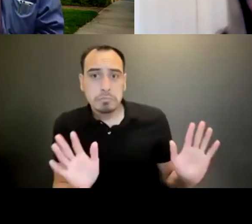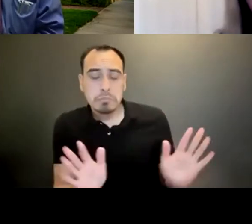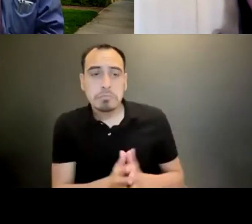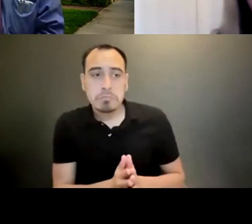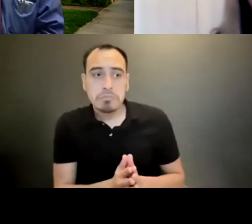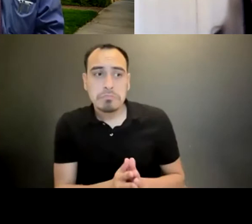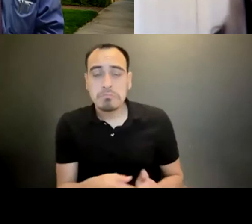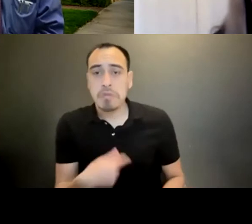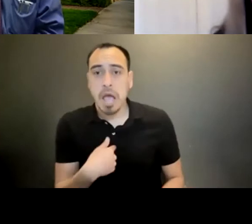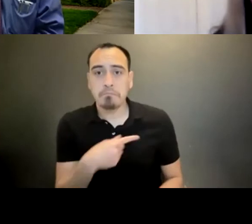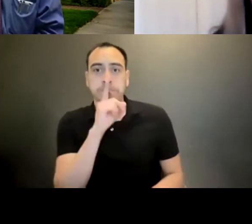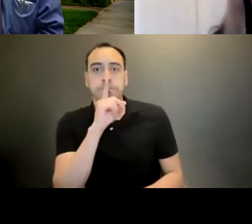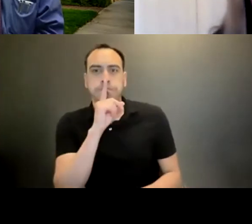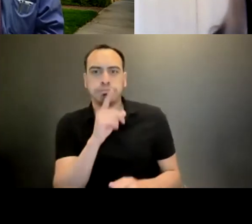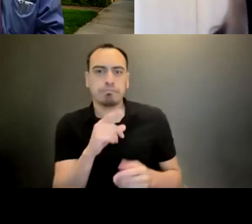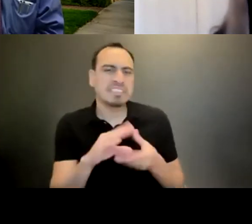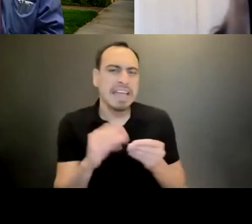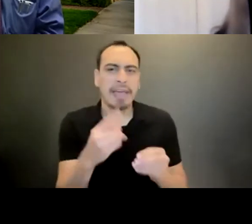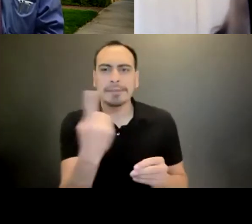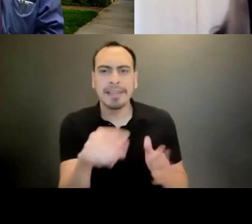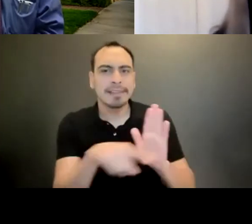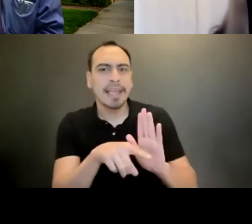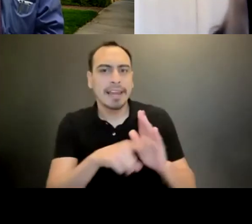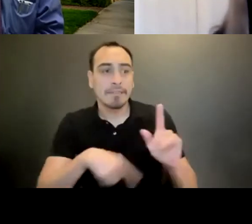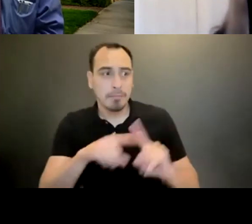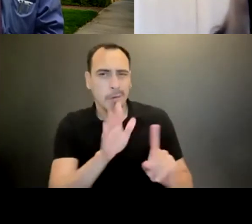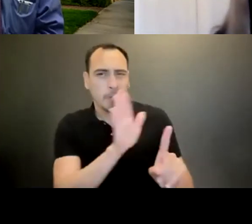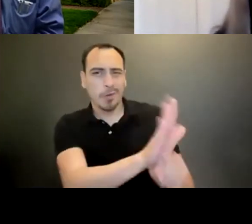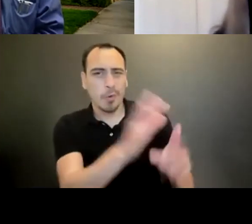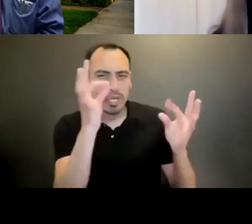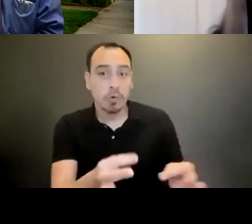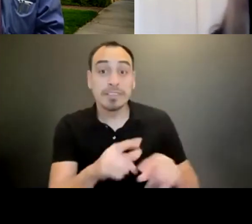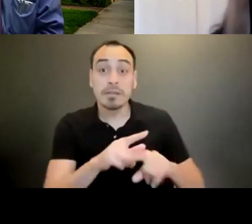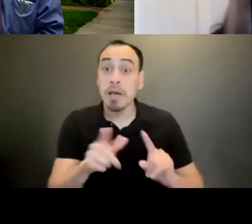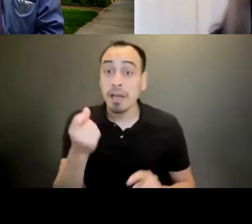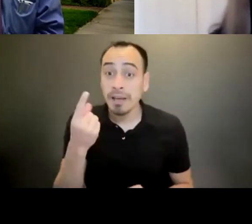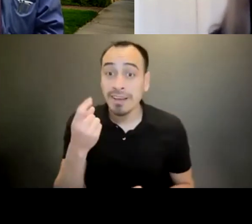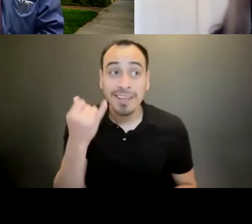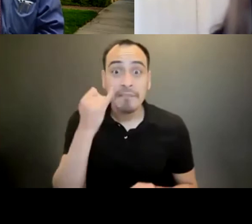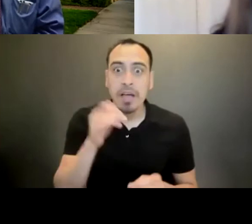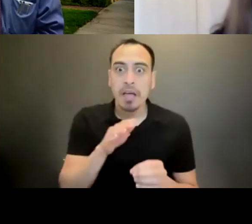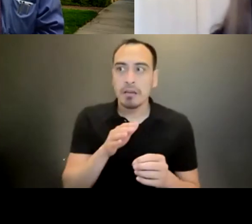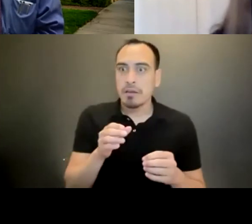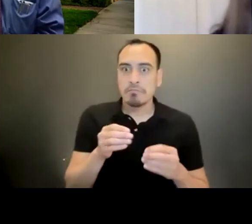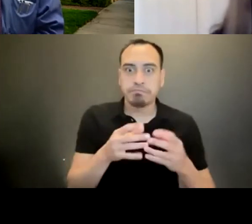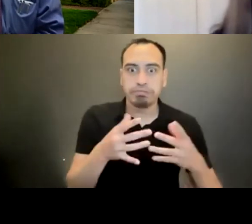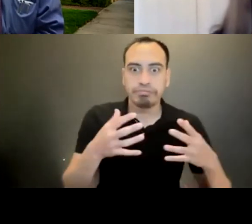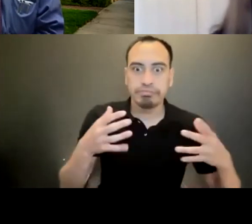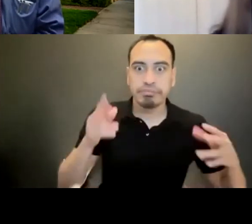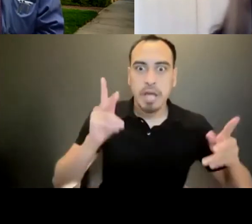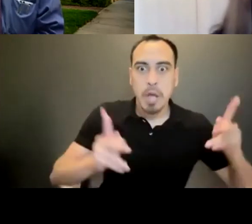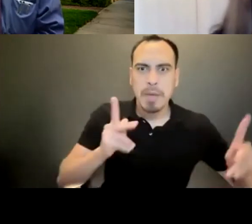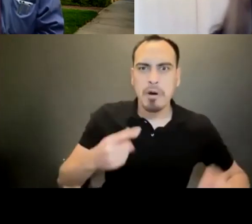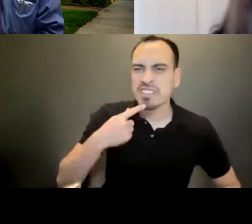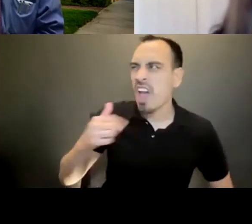say anything negative about that. But I think if enough people say that the other person's gonna do it, then there are not enough people